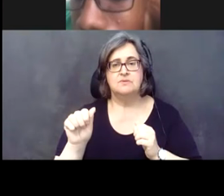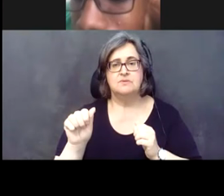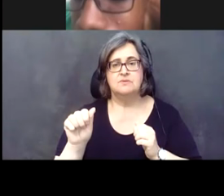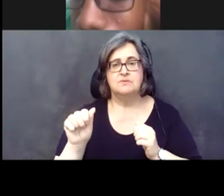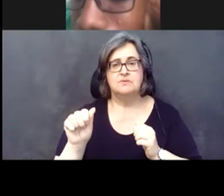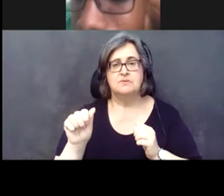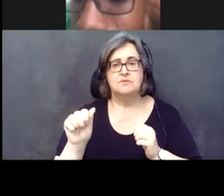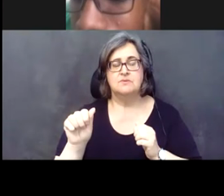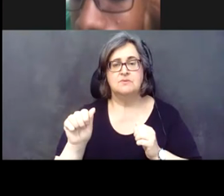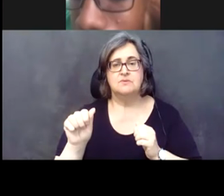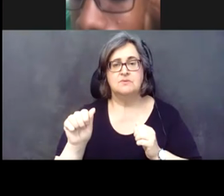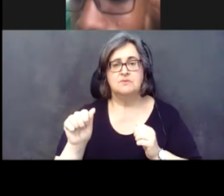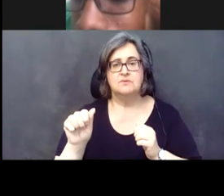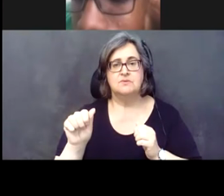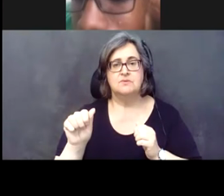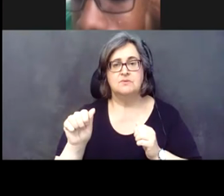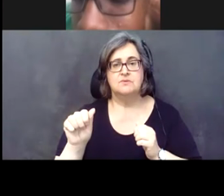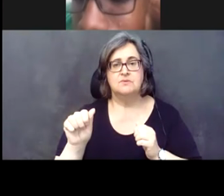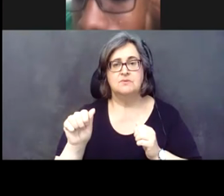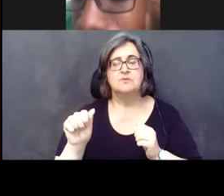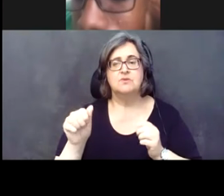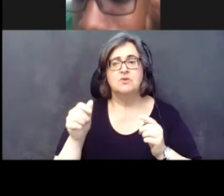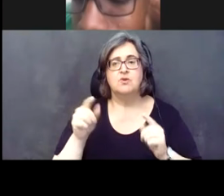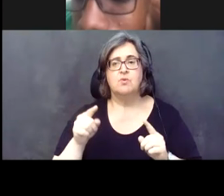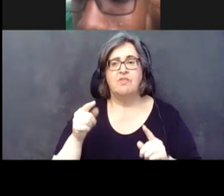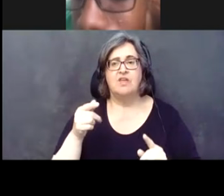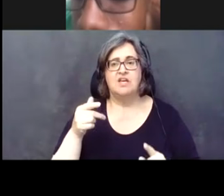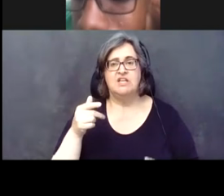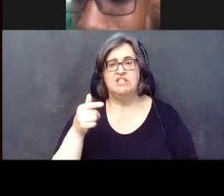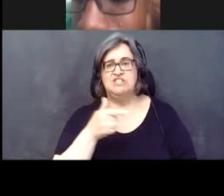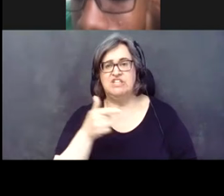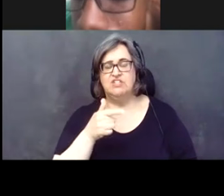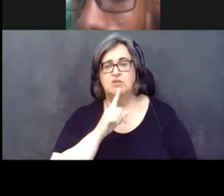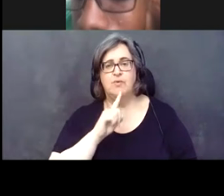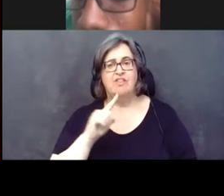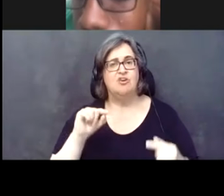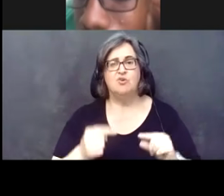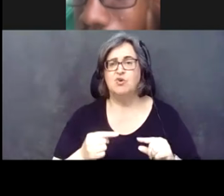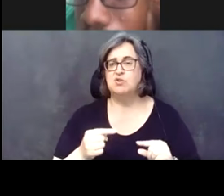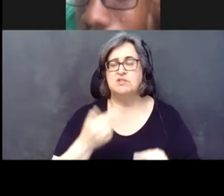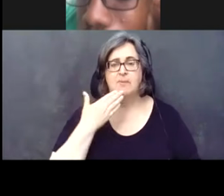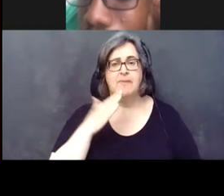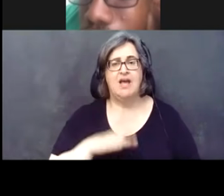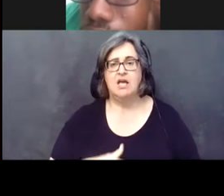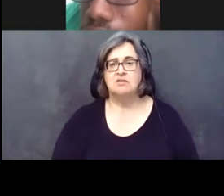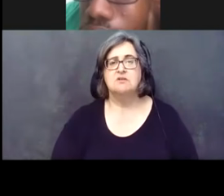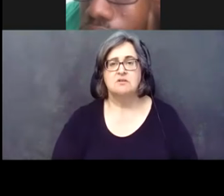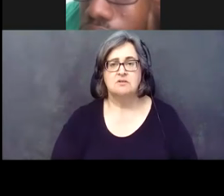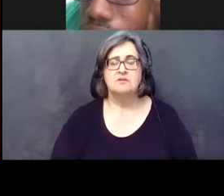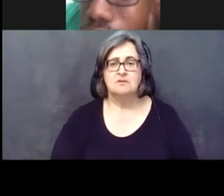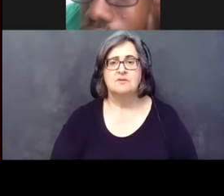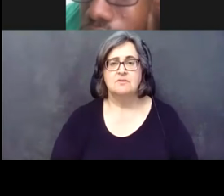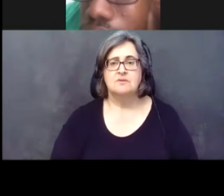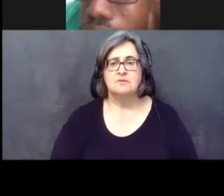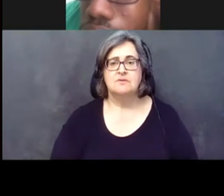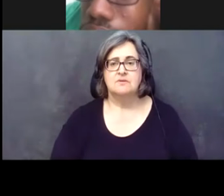and that when they taste you, it hurts really bad, and that and